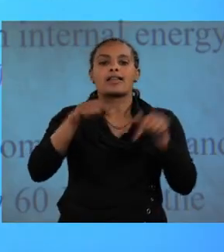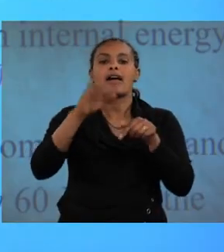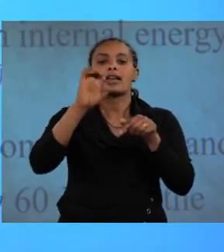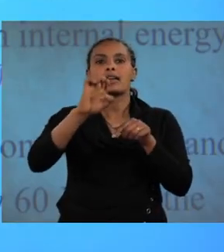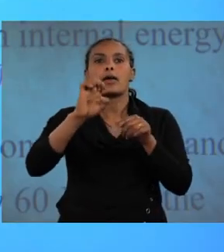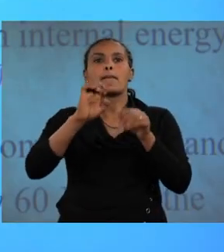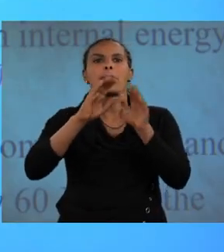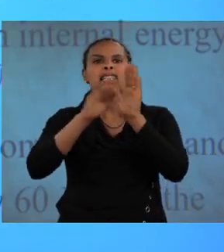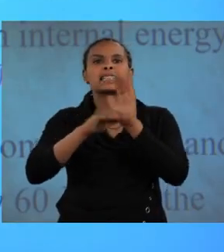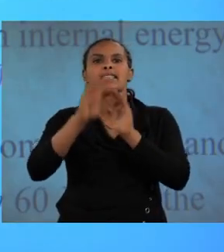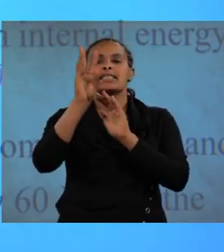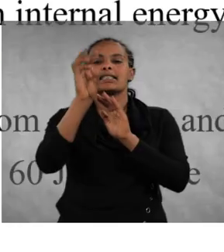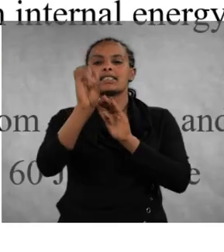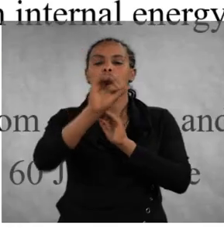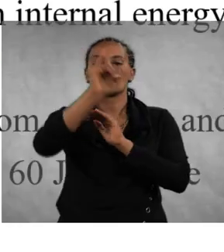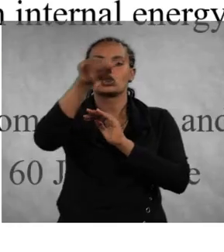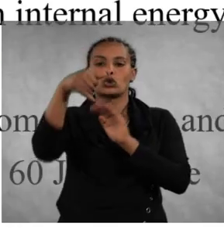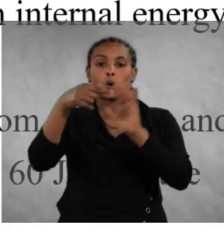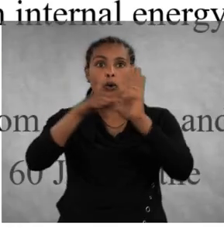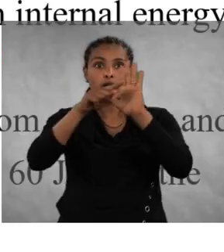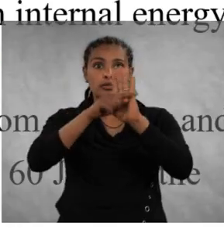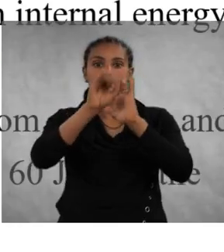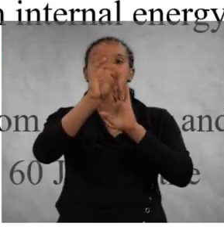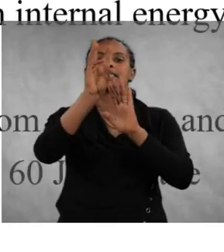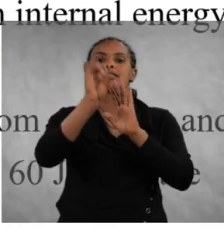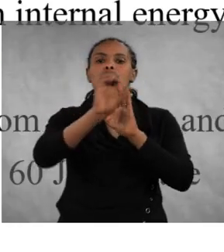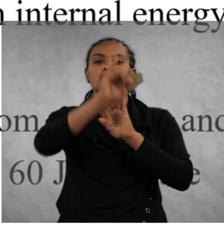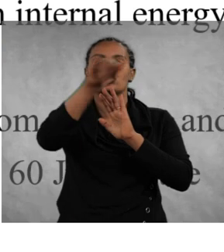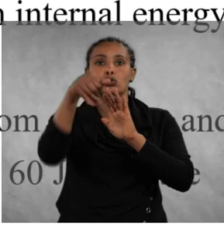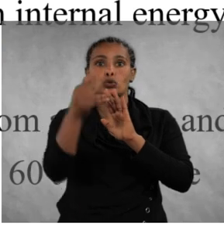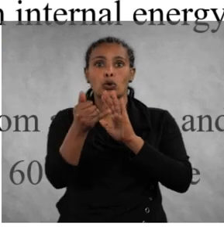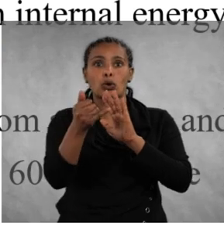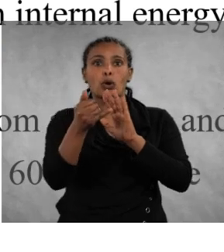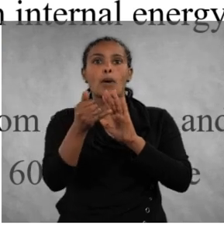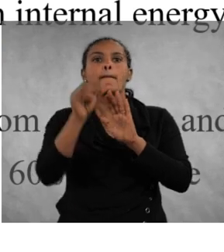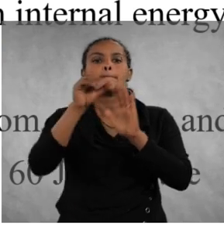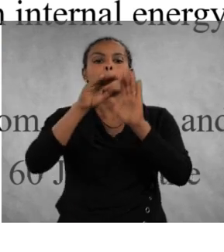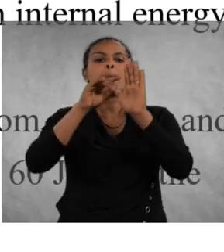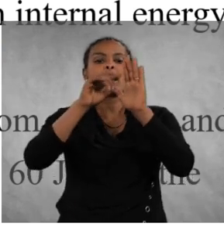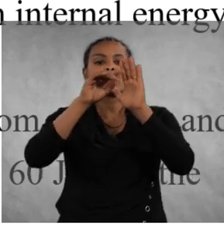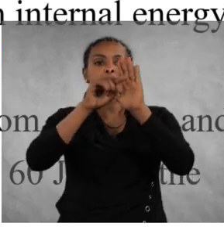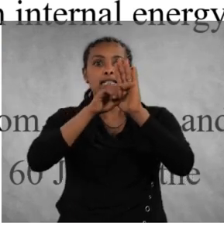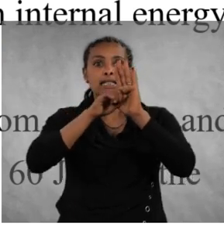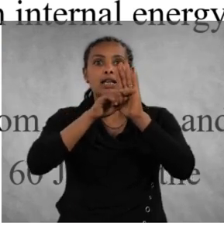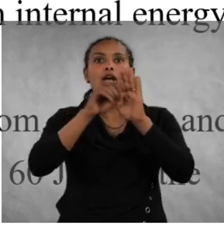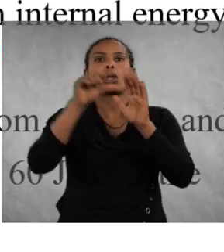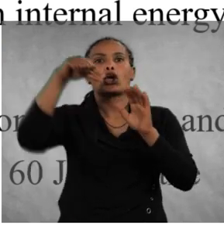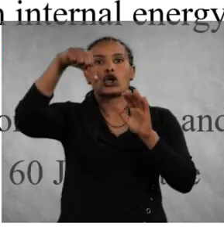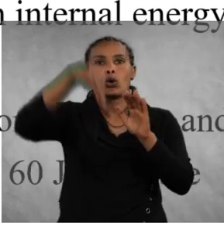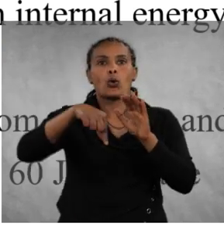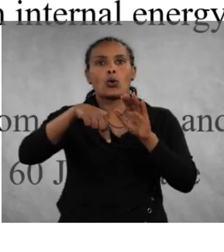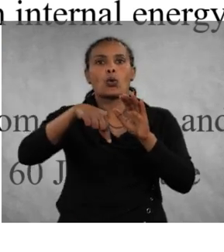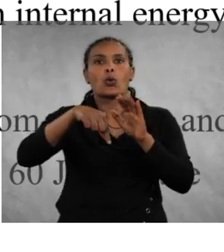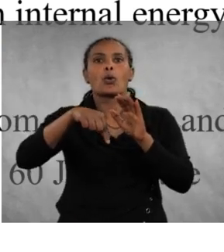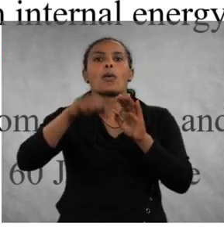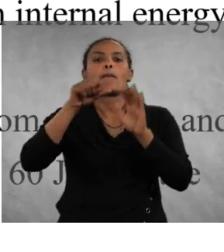E is minus 16 joule, minus 60 joule, minus Q is minus 450 joule. Minus